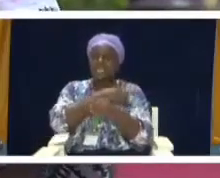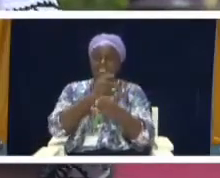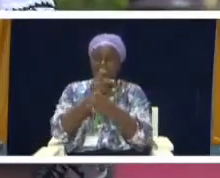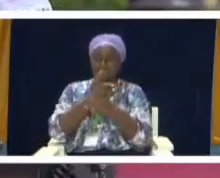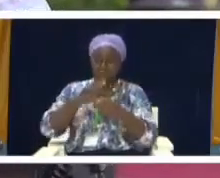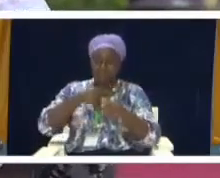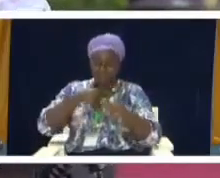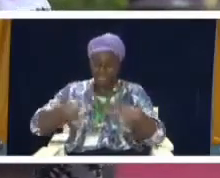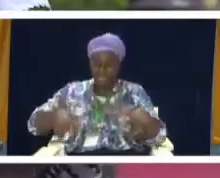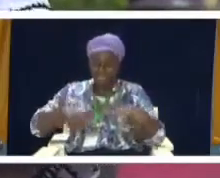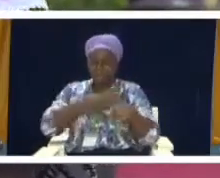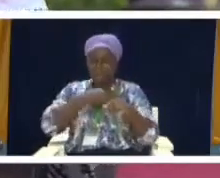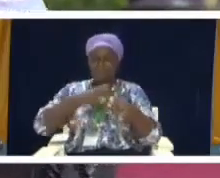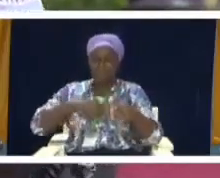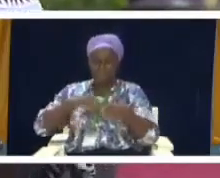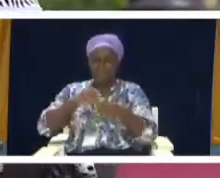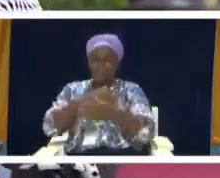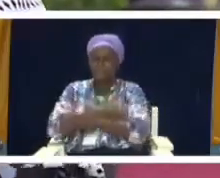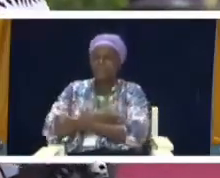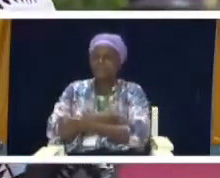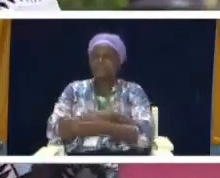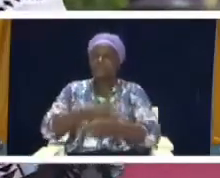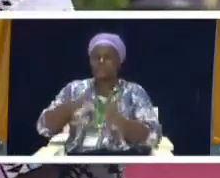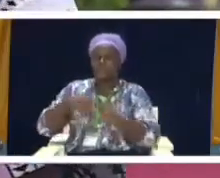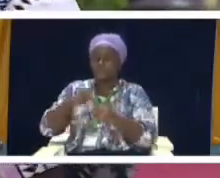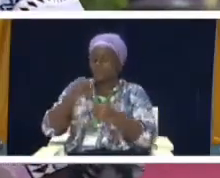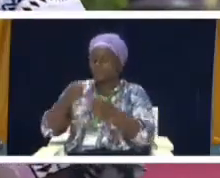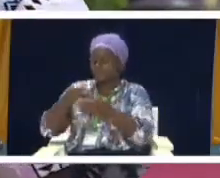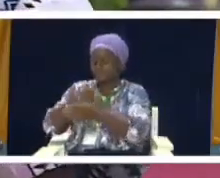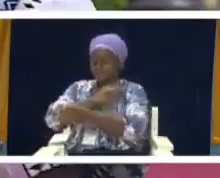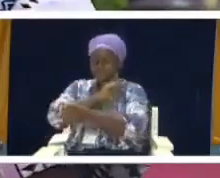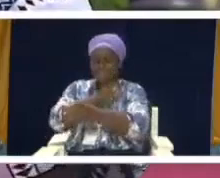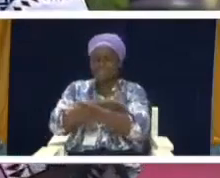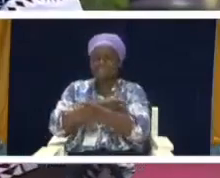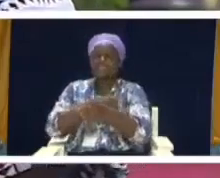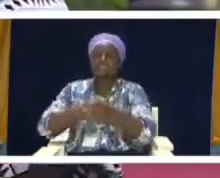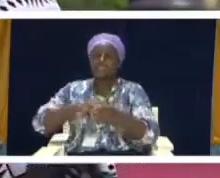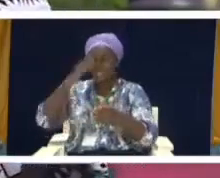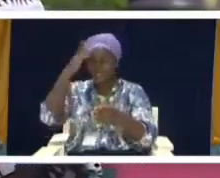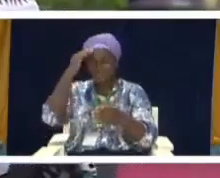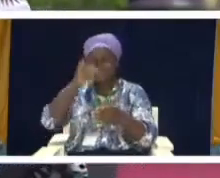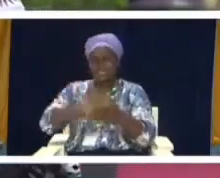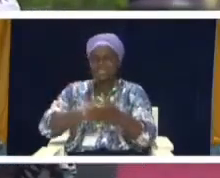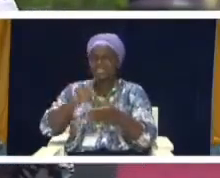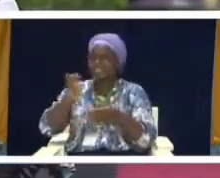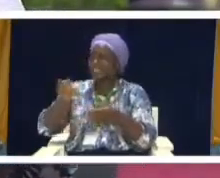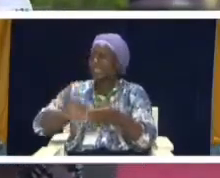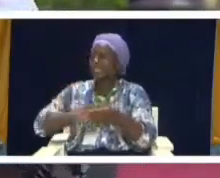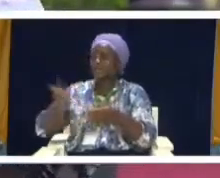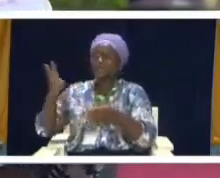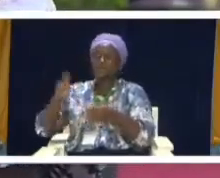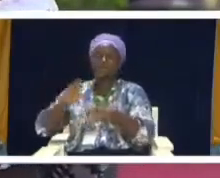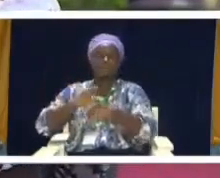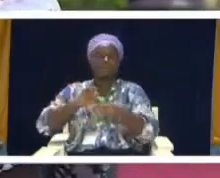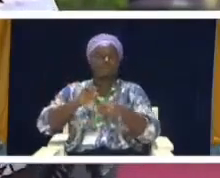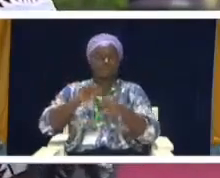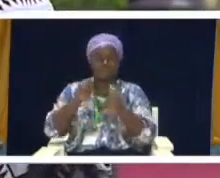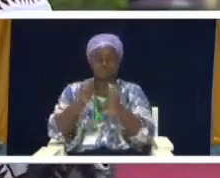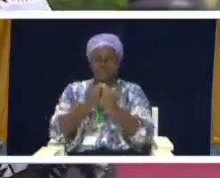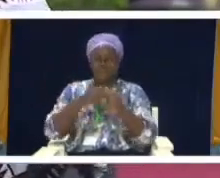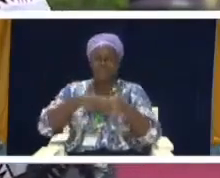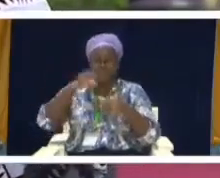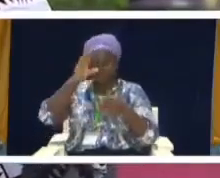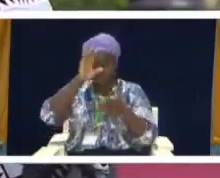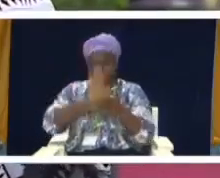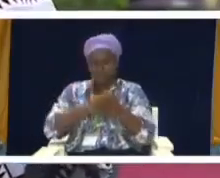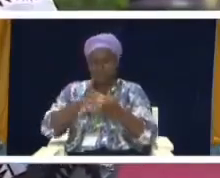alive. While I was pregnant, sometimes in February, I noticed that day I was just at home with my husband. I started seeing blood in